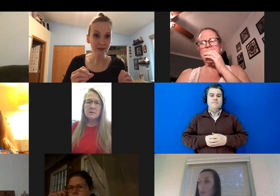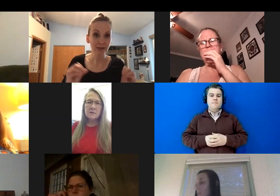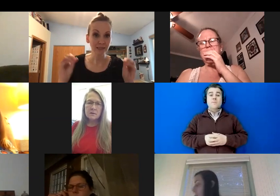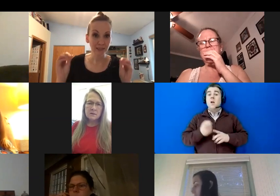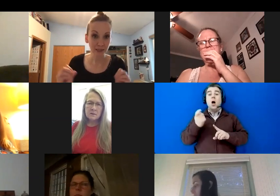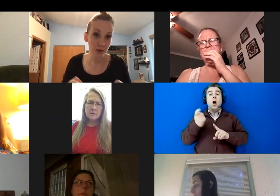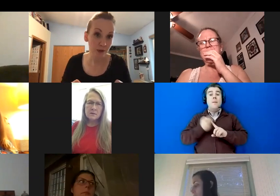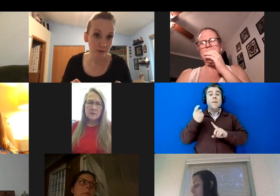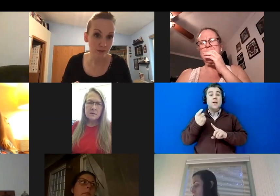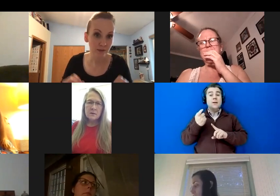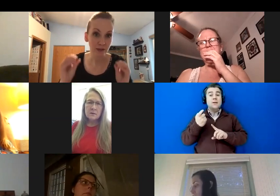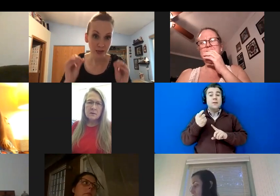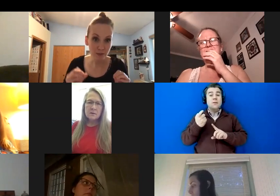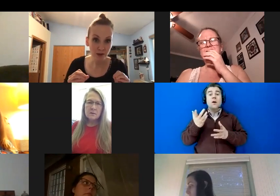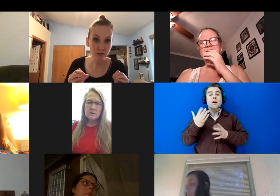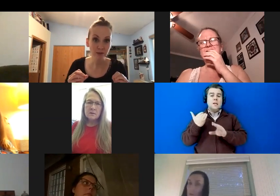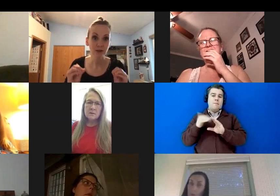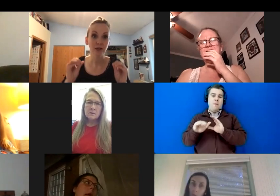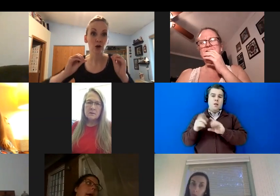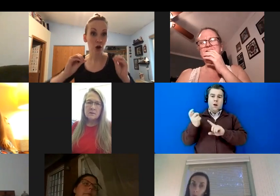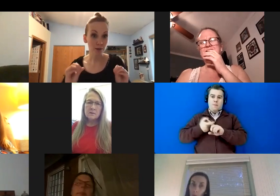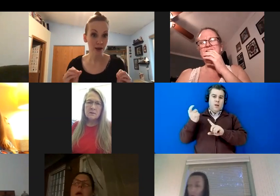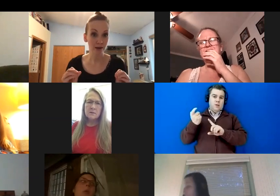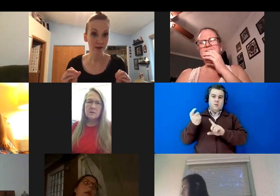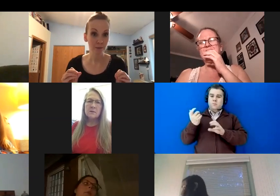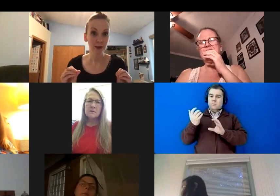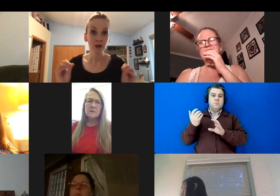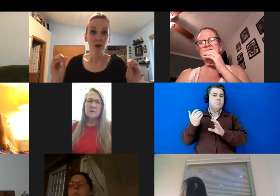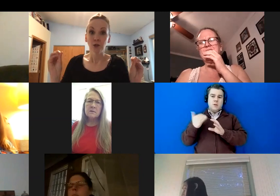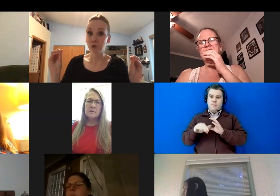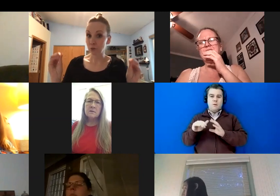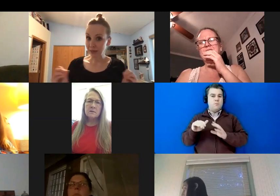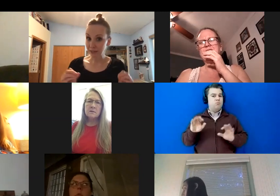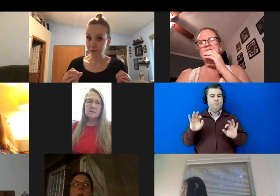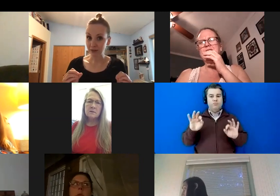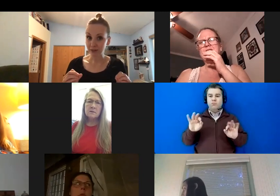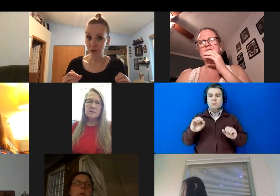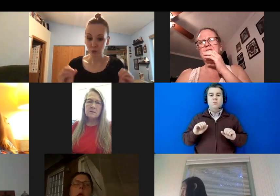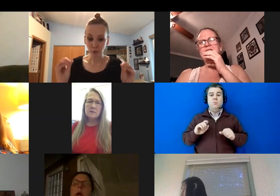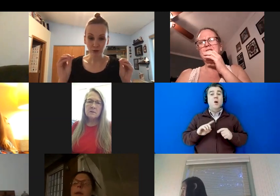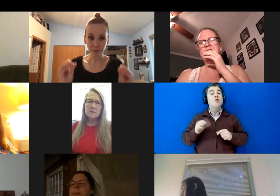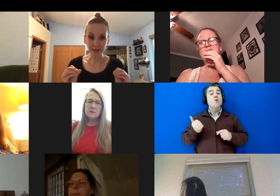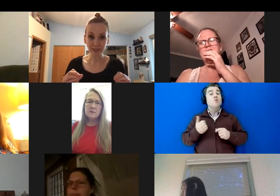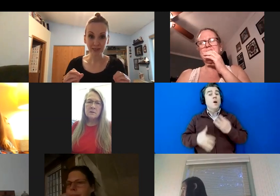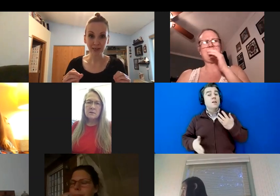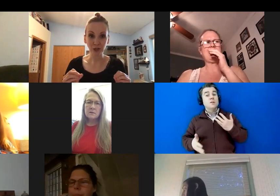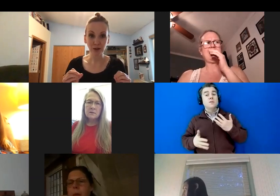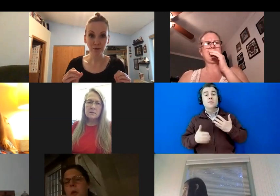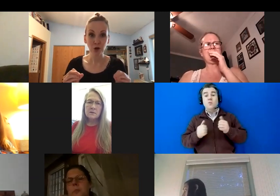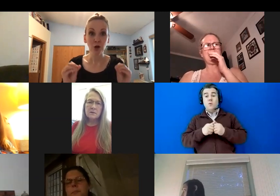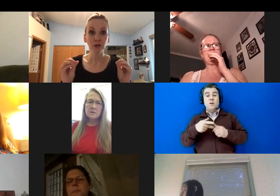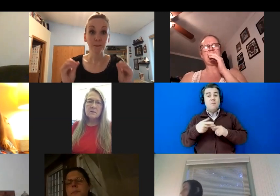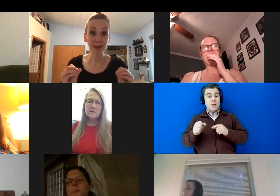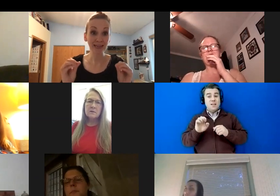Automatic is the emails. The emails are automatic. The rest of it with the Plexus Engage